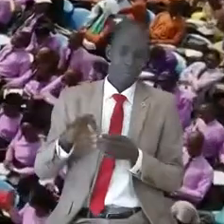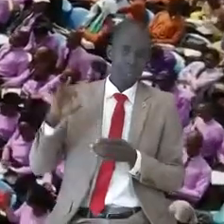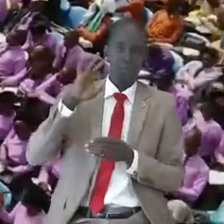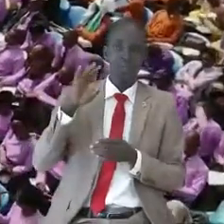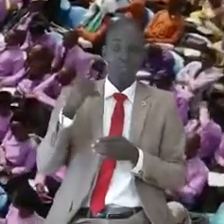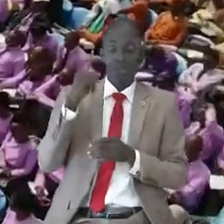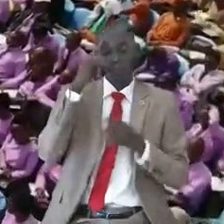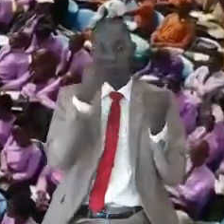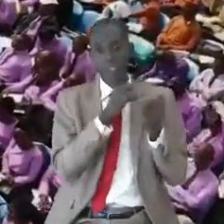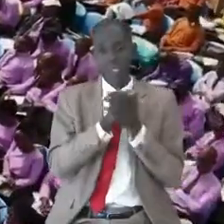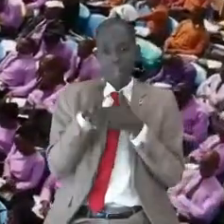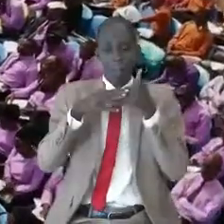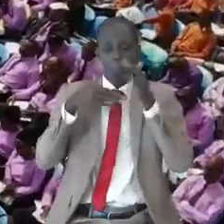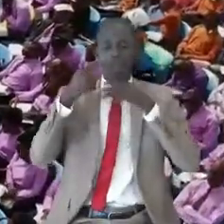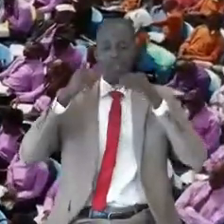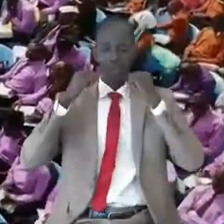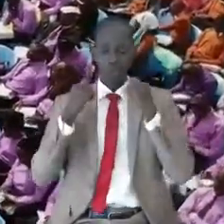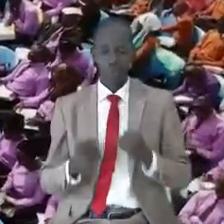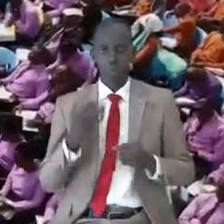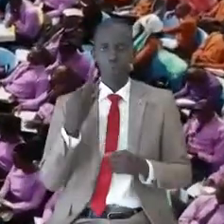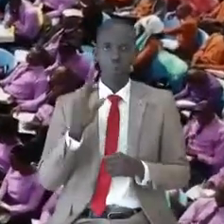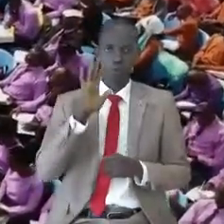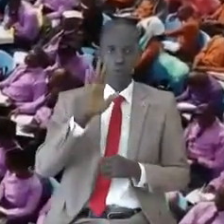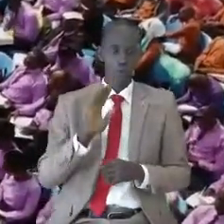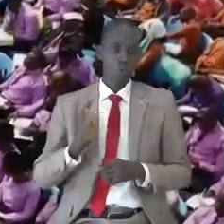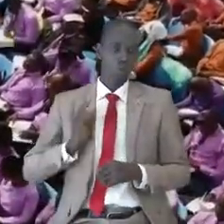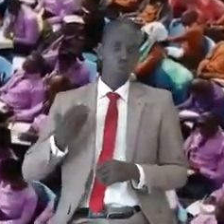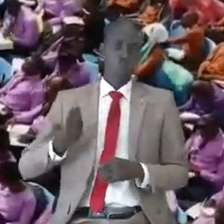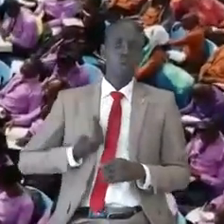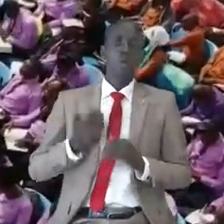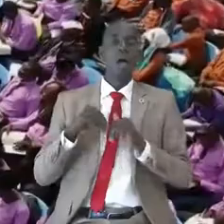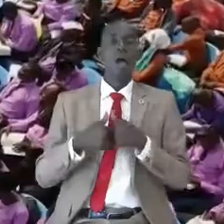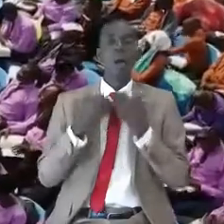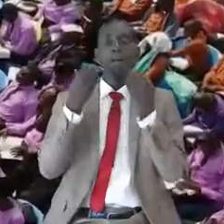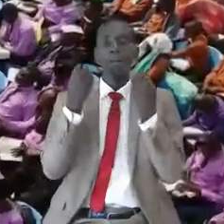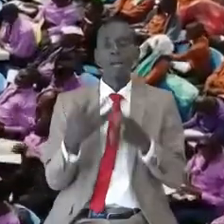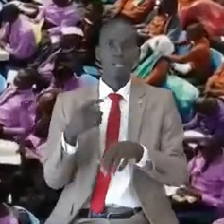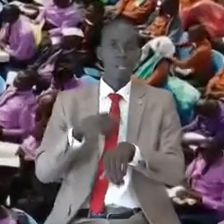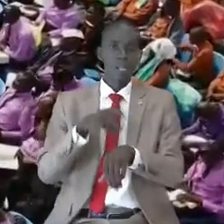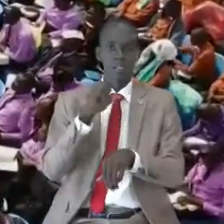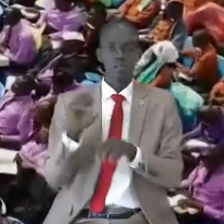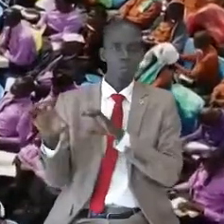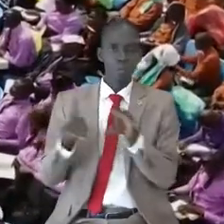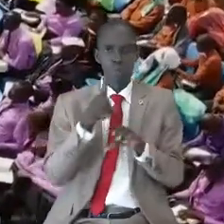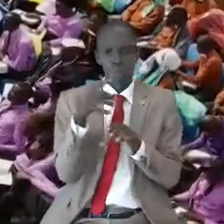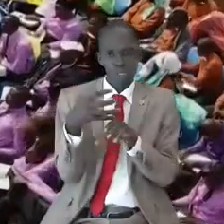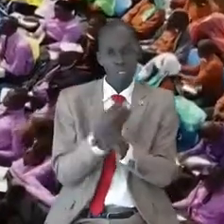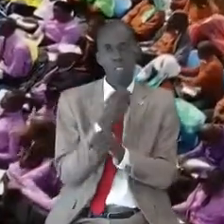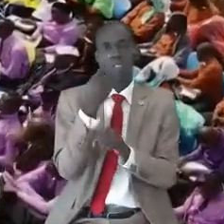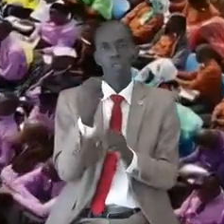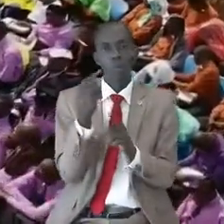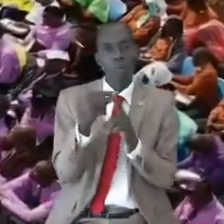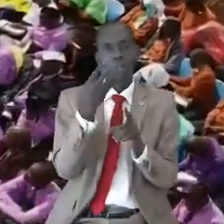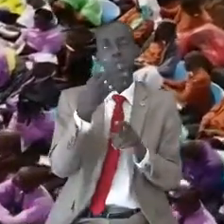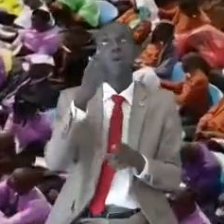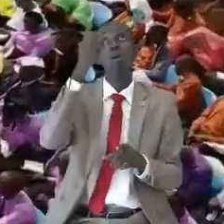of your soul and the strength of your spirit. How many times do you take the word of